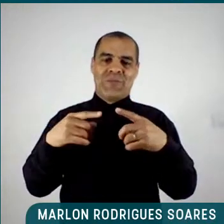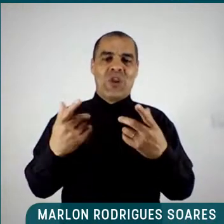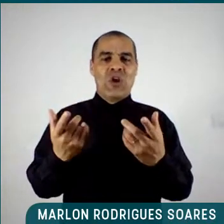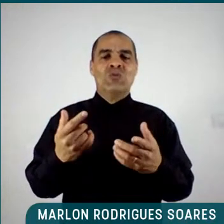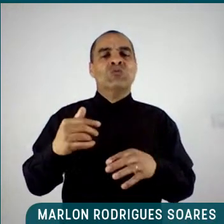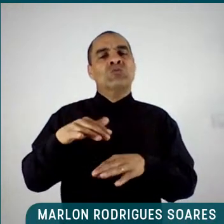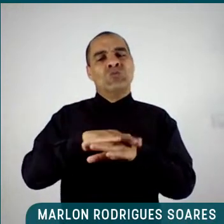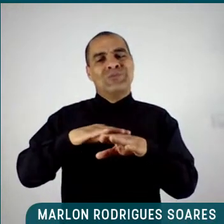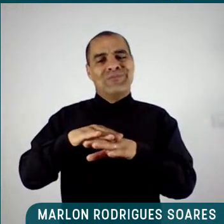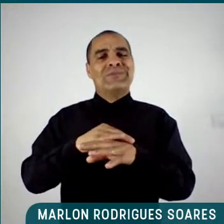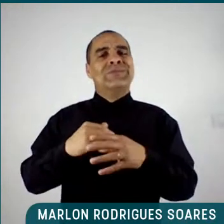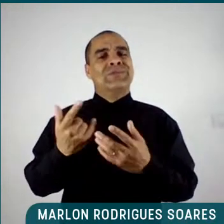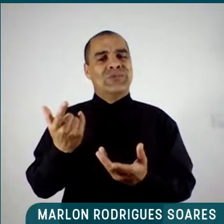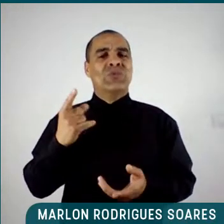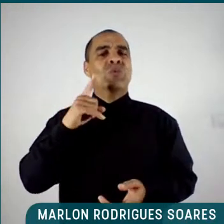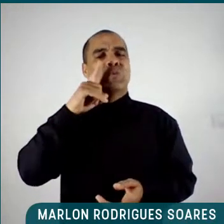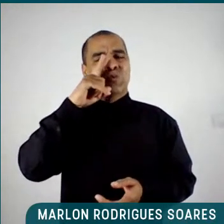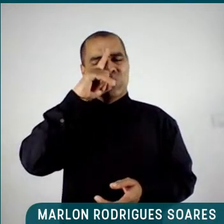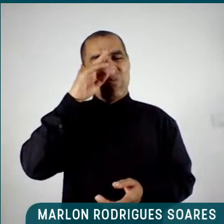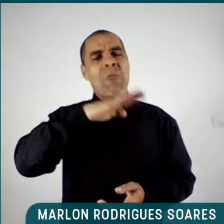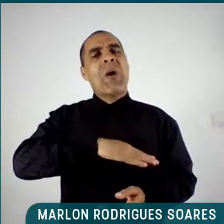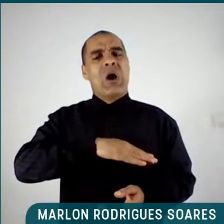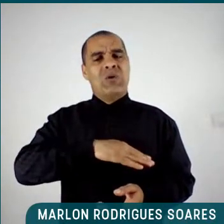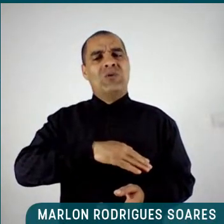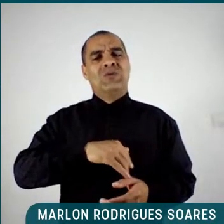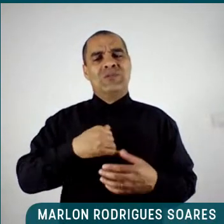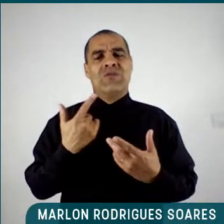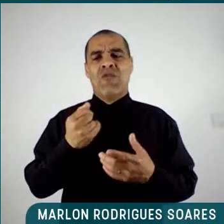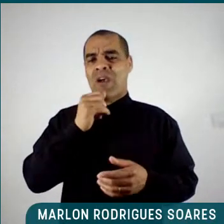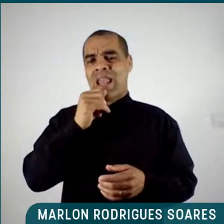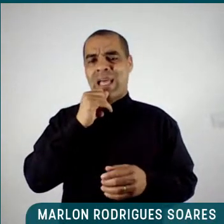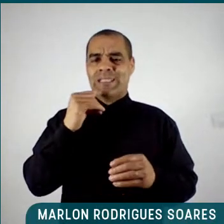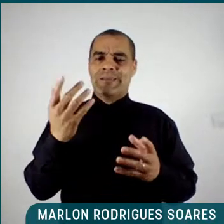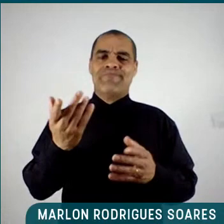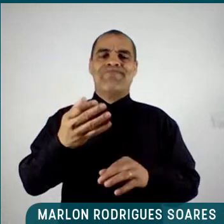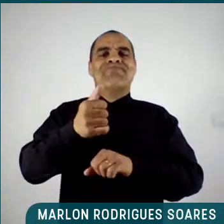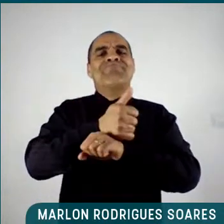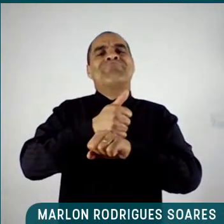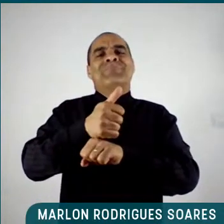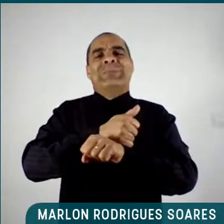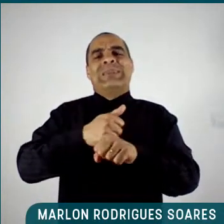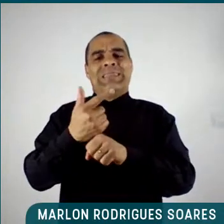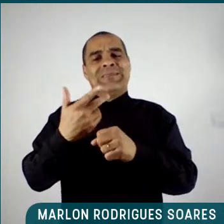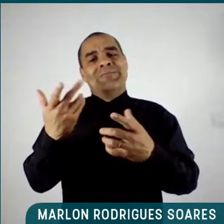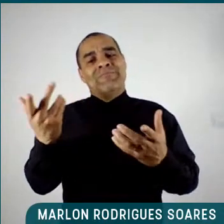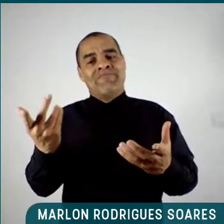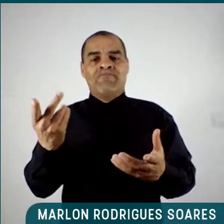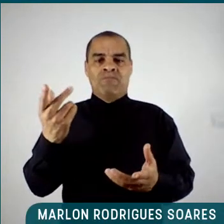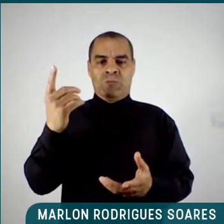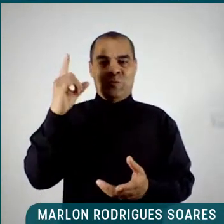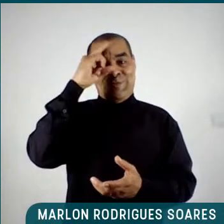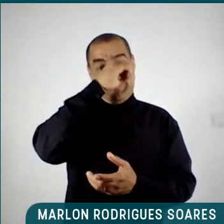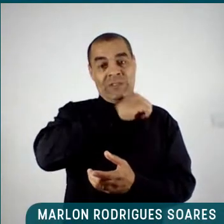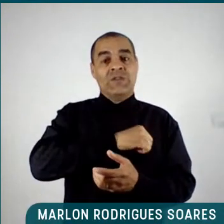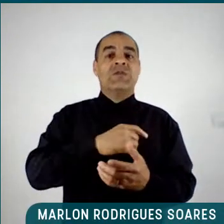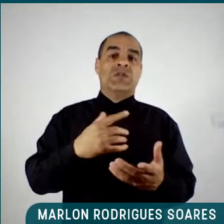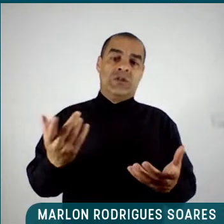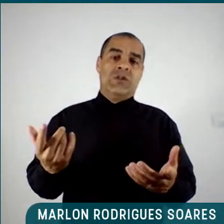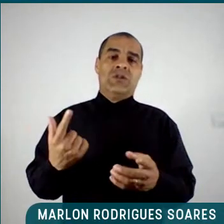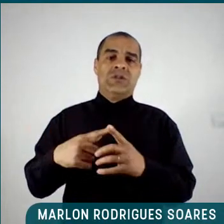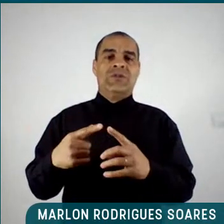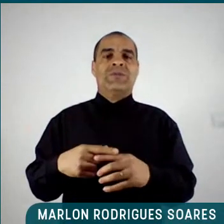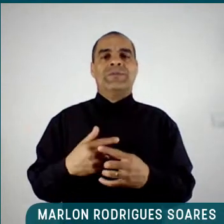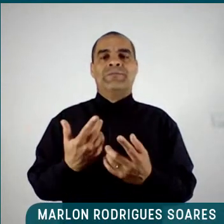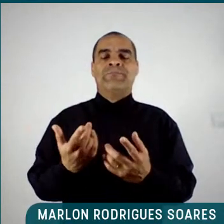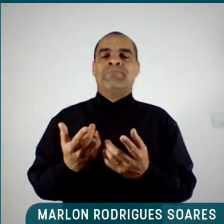very importante a gente perverse falar de discourse. meritocracia And I'm not going to talk justamente about por causa disso. meritocracy, because when Existe we uma talk about grande meritocracy, possibilidade de ser um